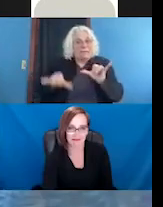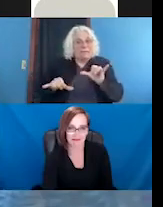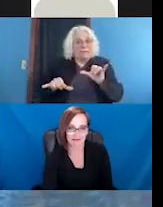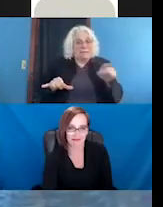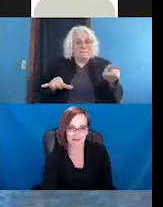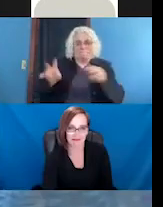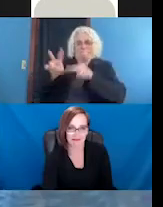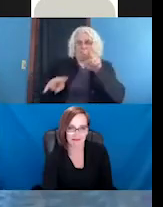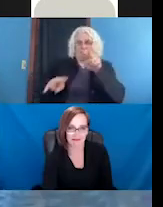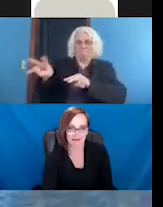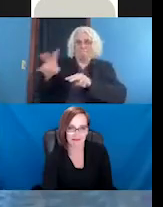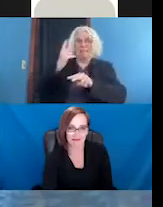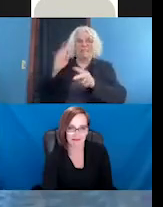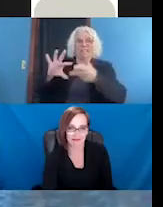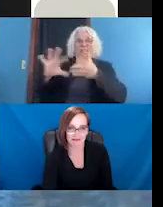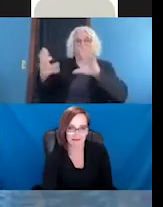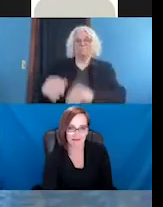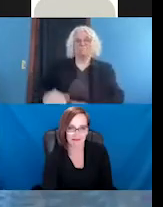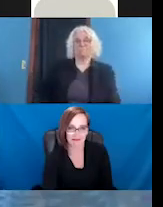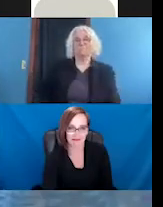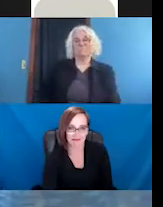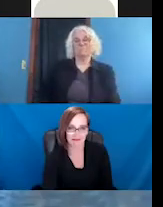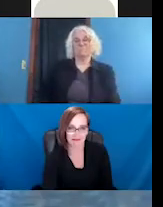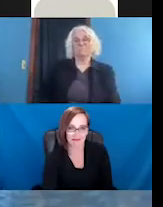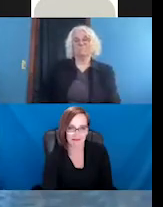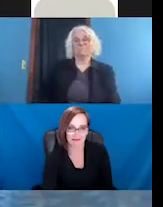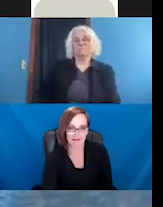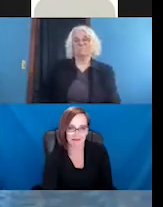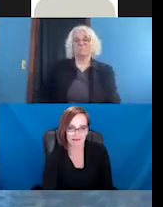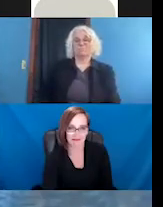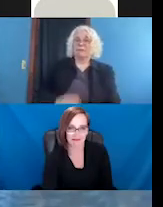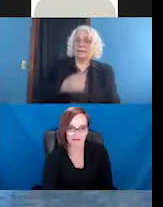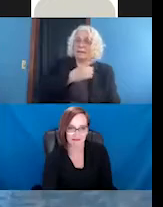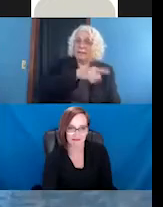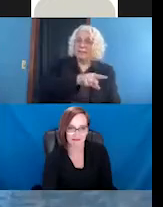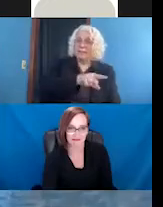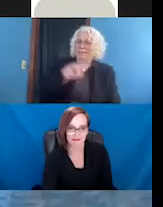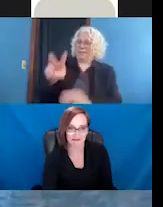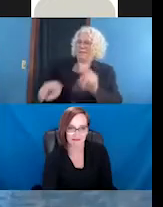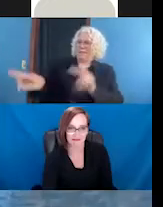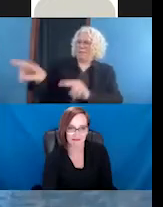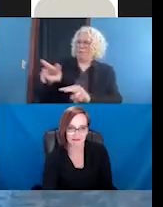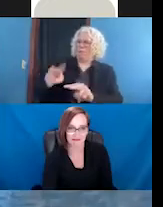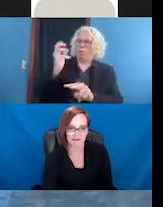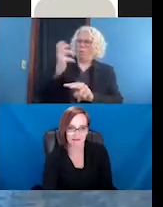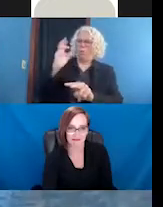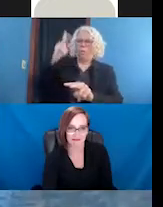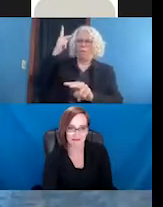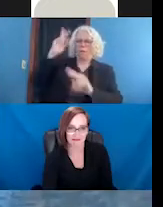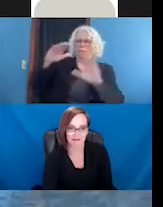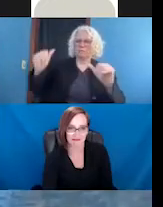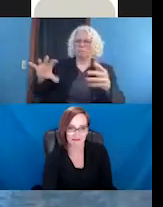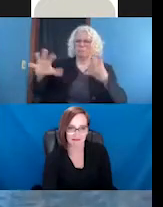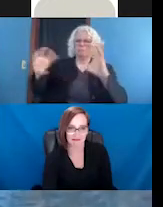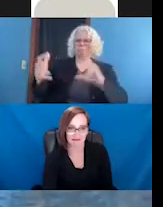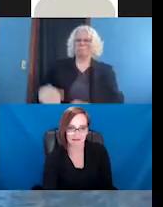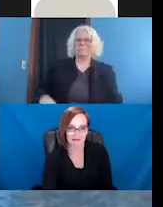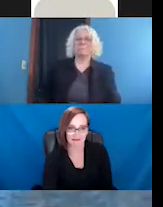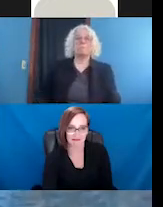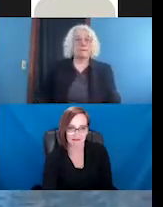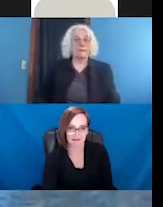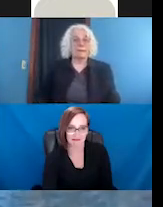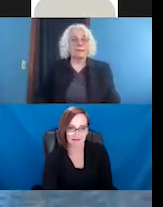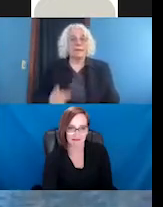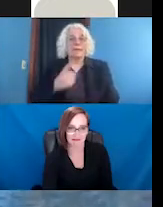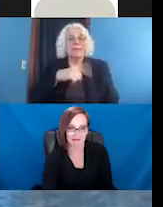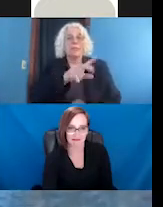dysfunctional. How hard it's to get something done, through our political system. I mean, we were engaging young people around